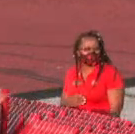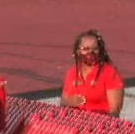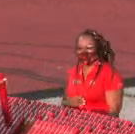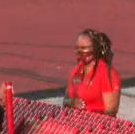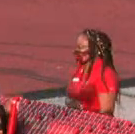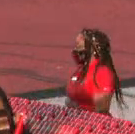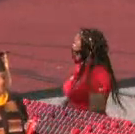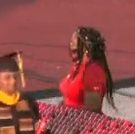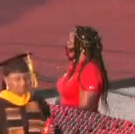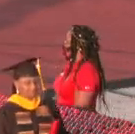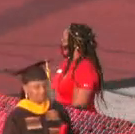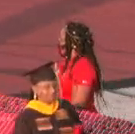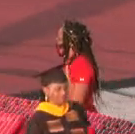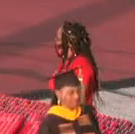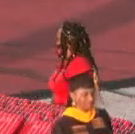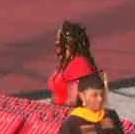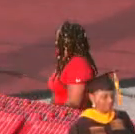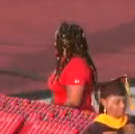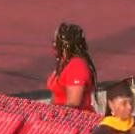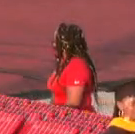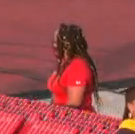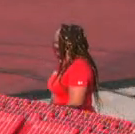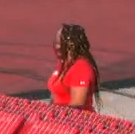Rikaya Errol Cowart.